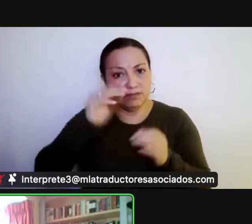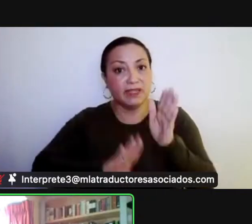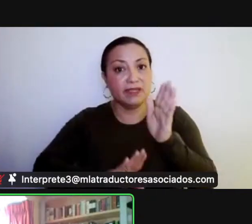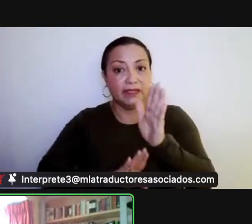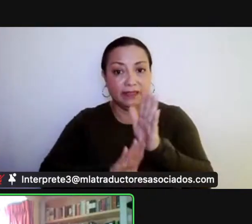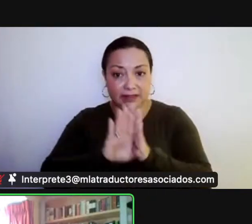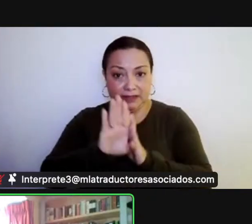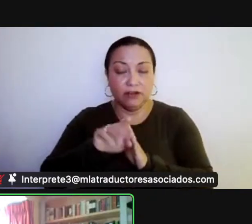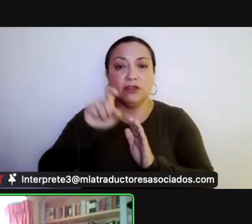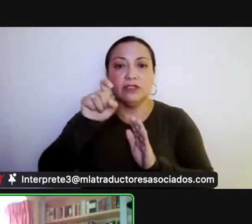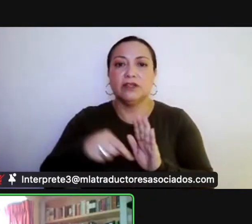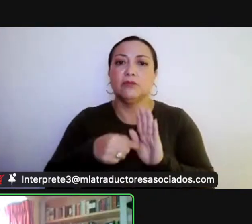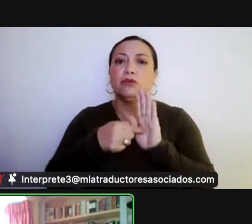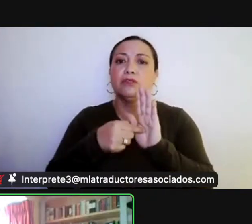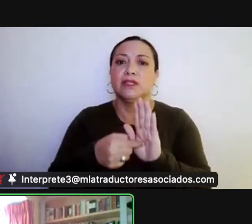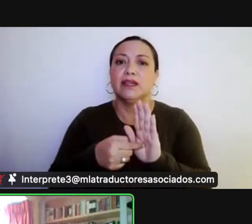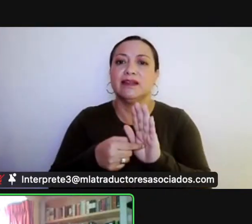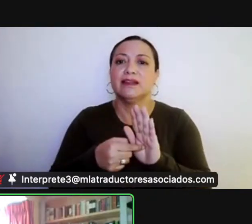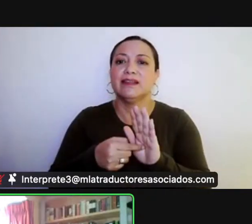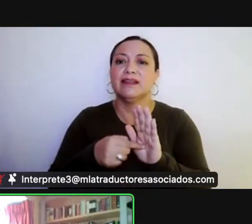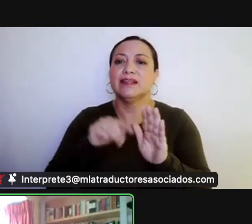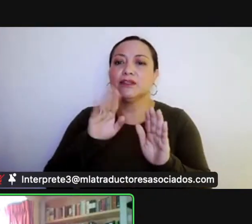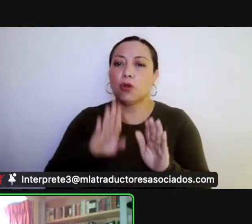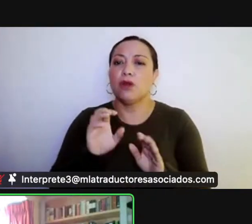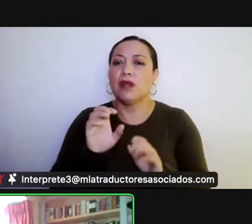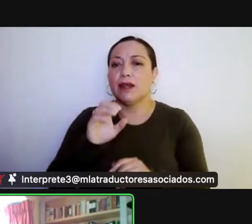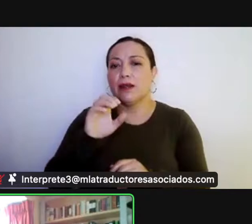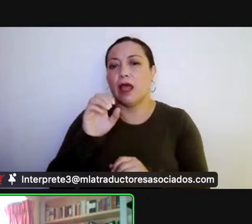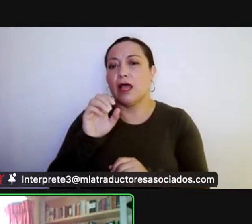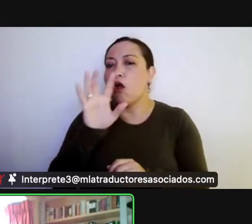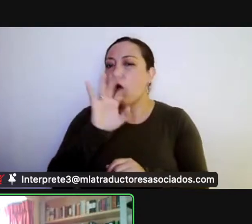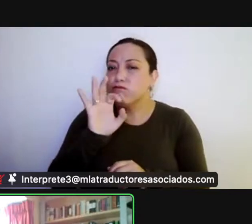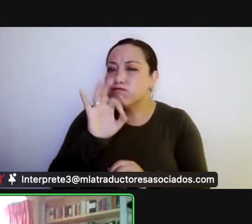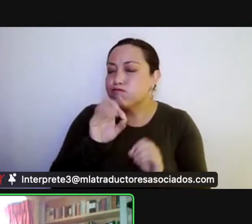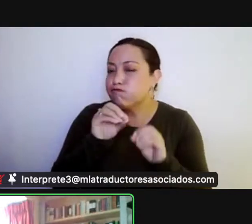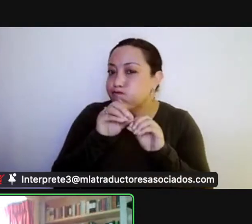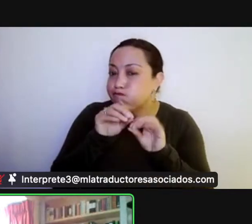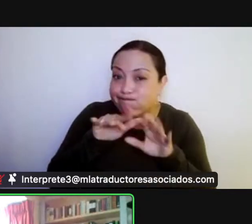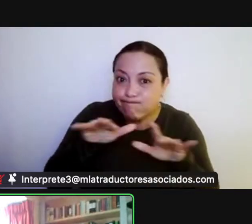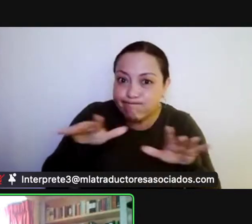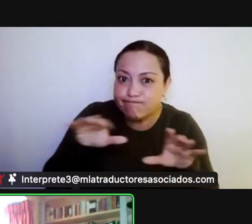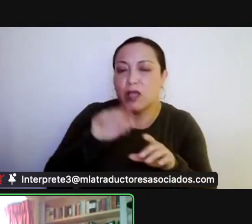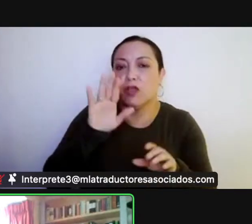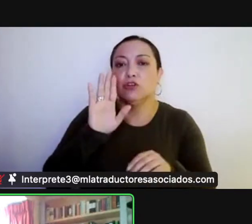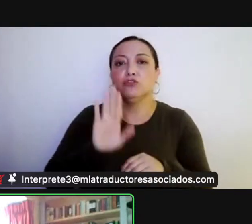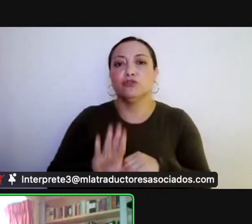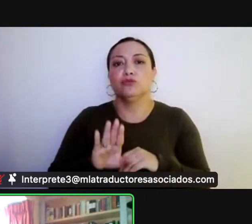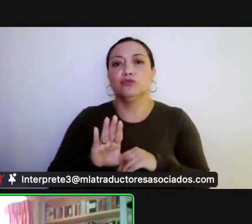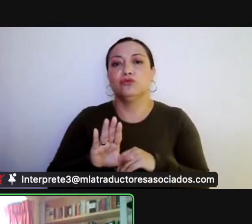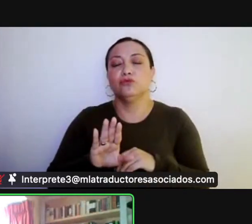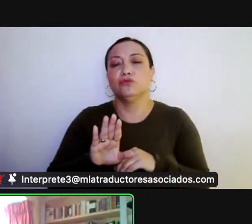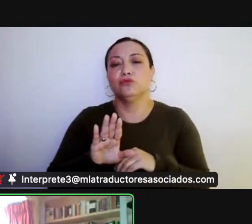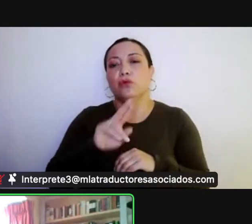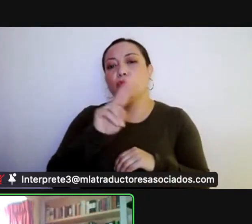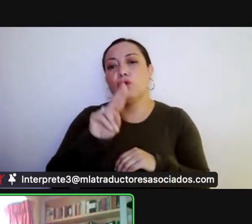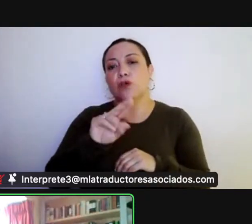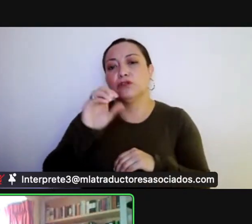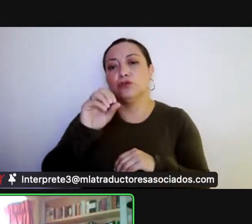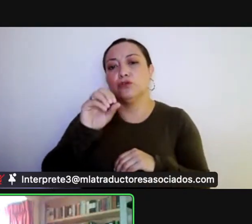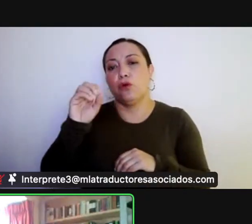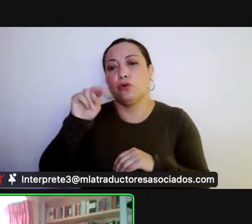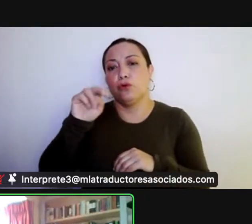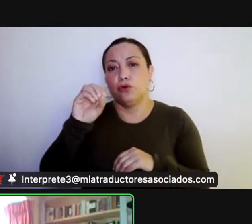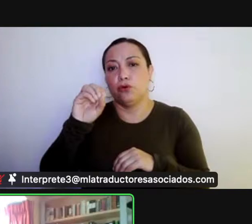development has to consider the zoonotic character of pandemics. The scale of COVID